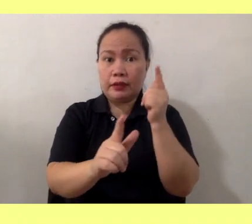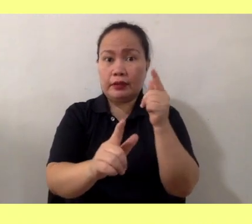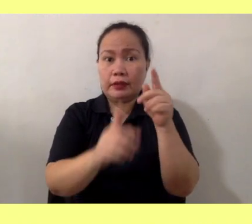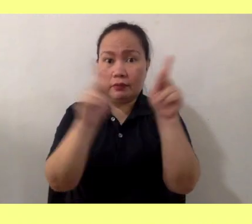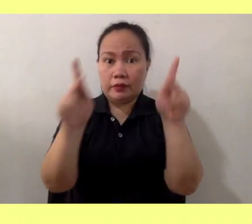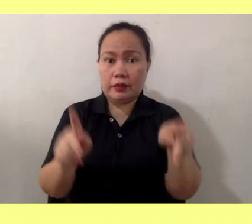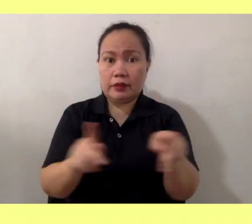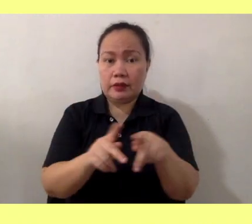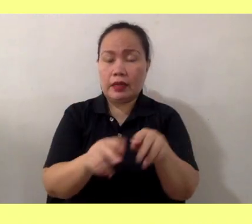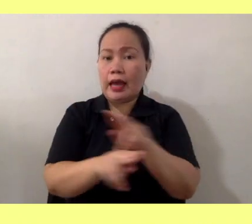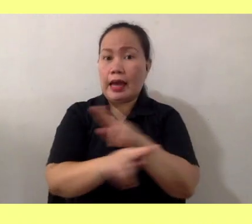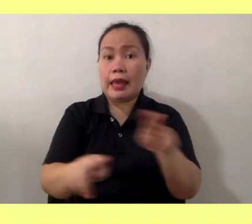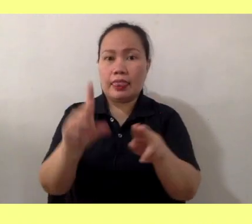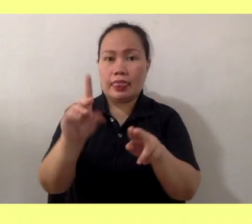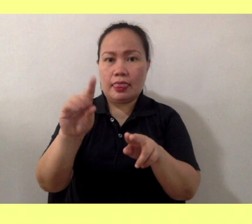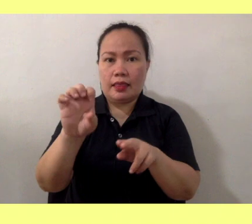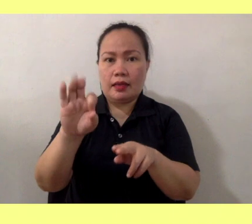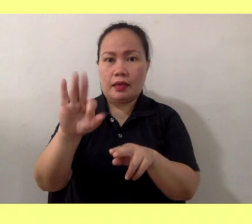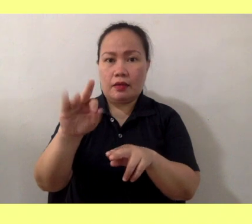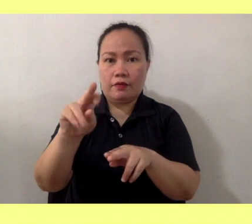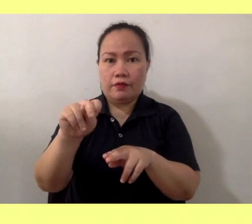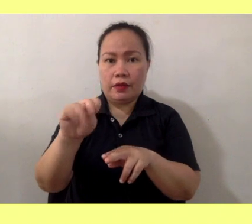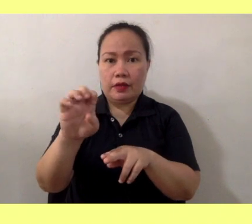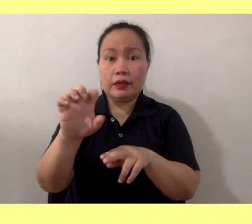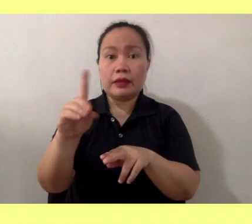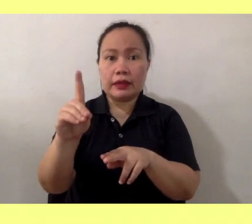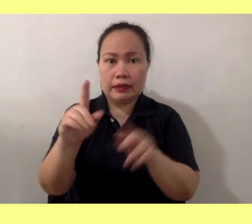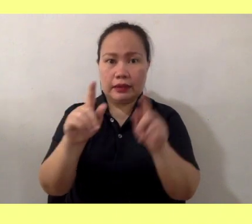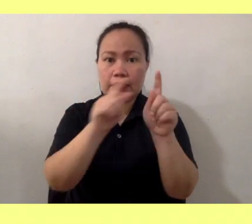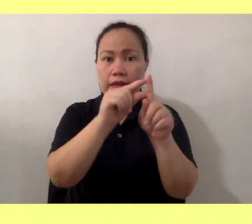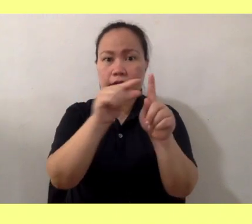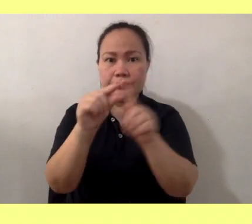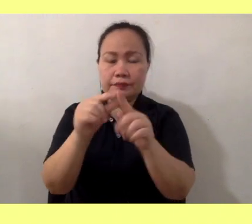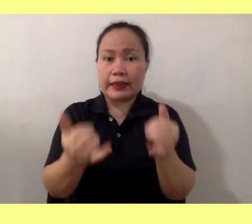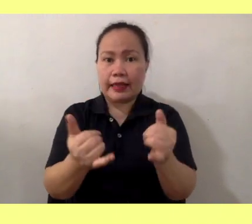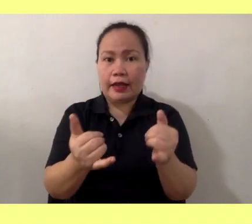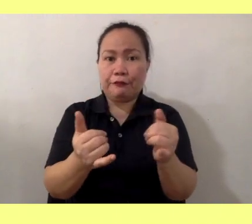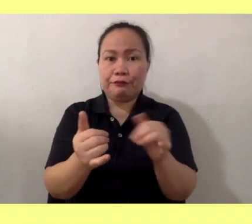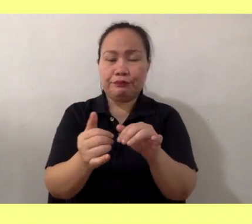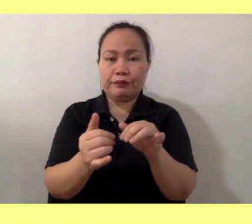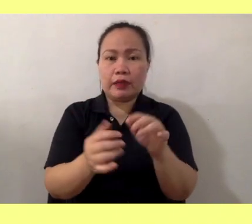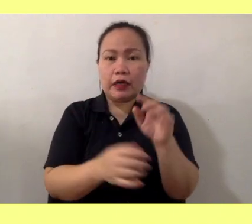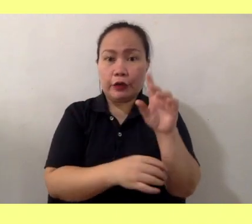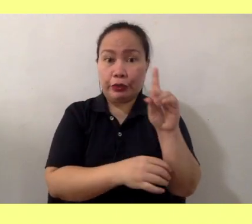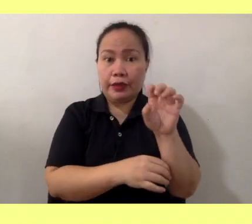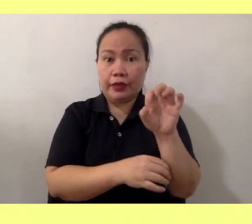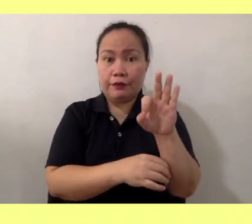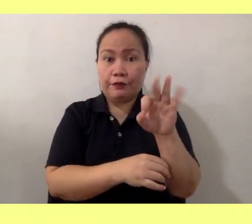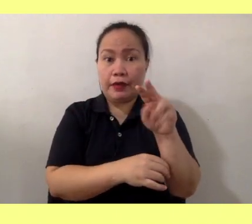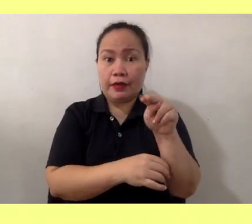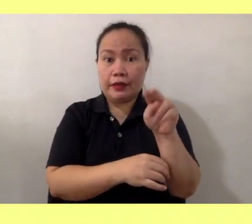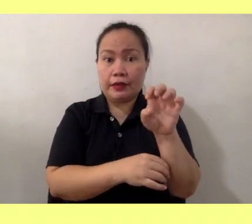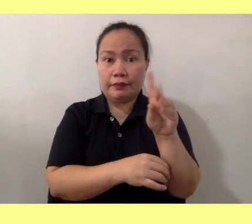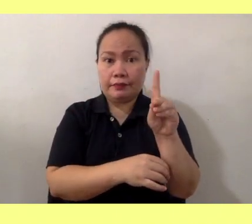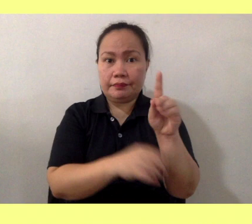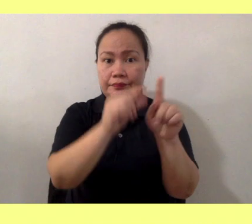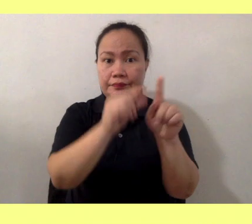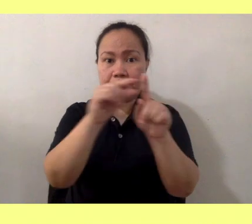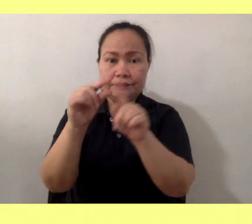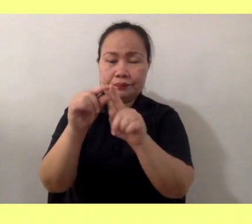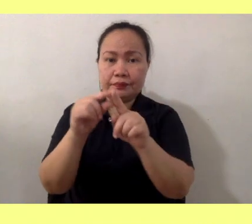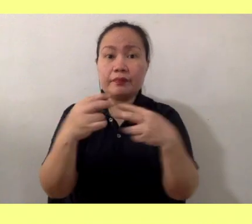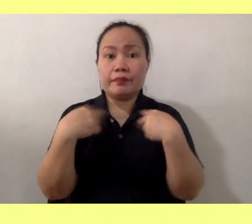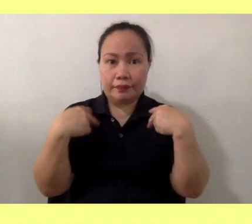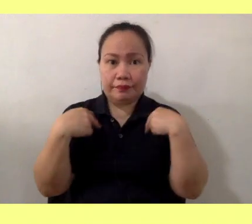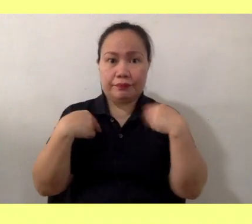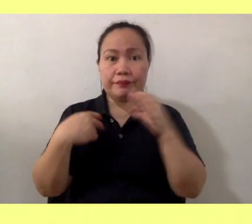are under undefined terms. Okay, so focus tayo naman sa defined terms. So, ito naman po